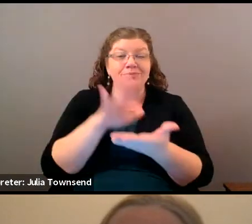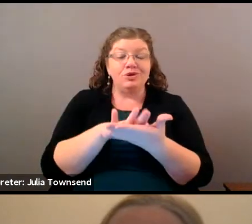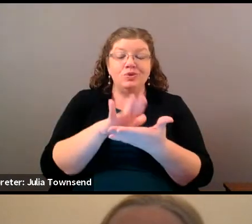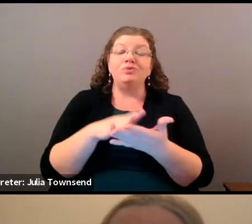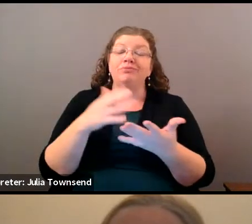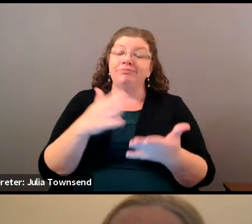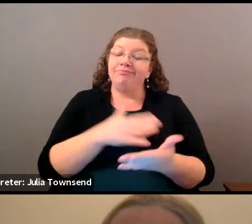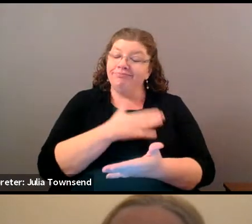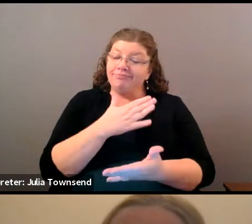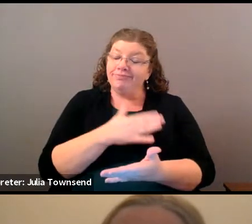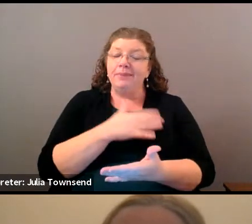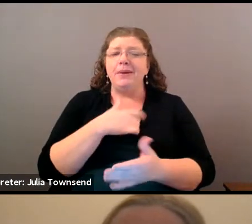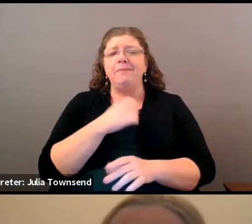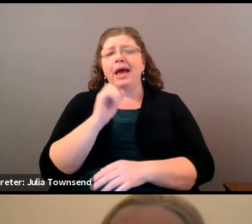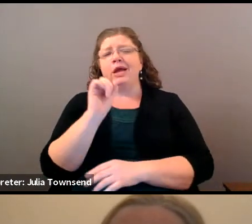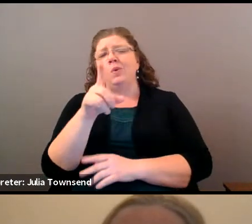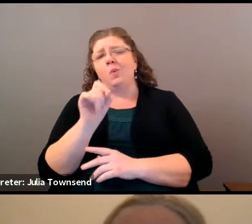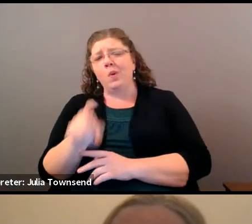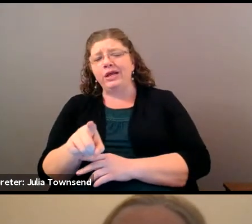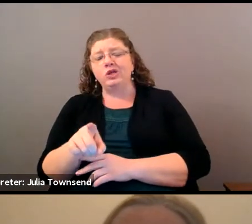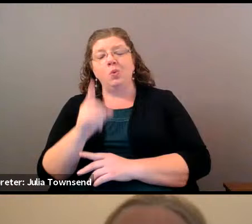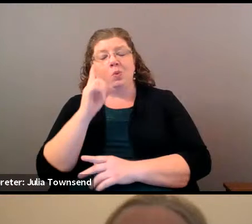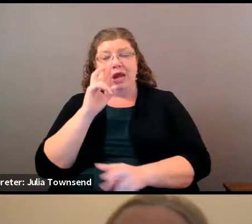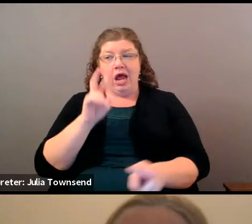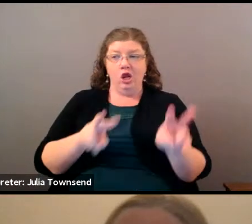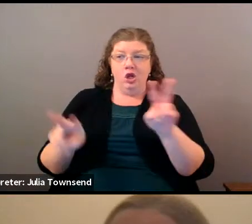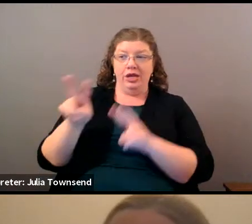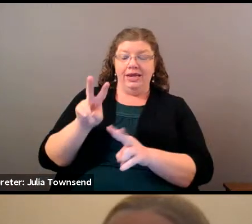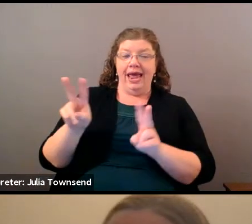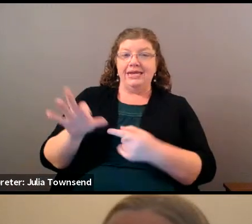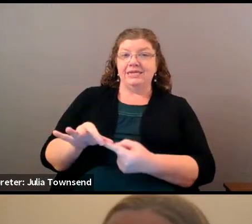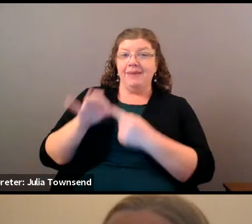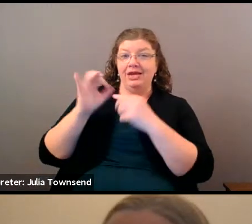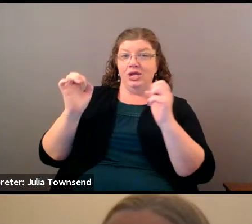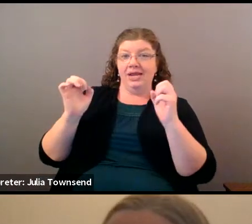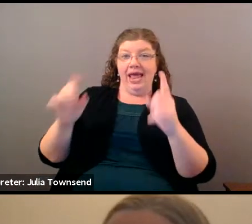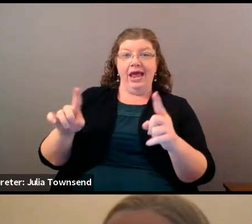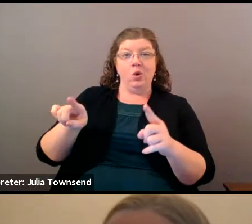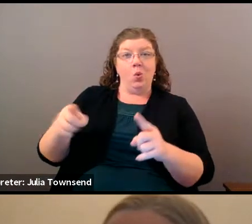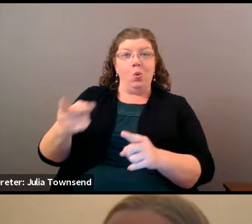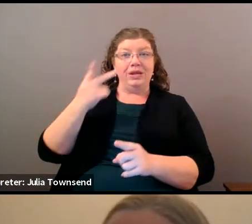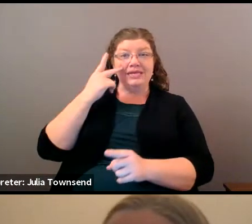my questions are that when I look at special ed, I only see